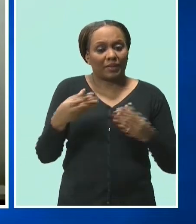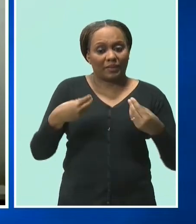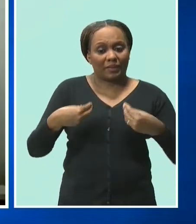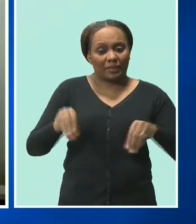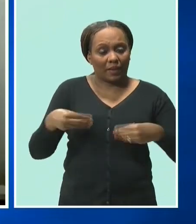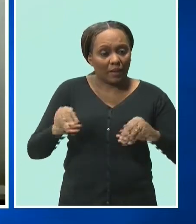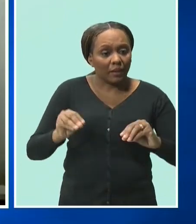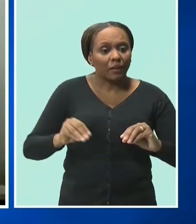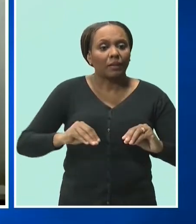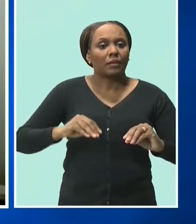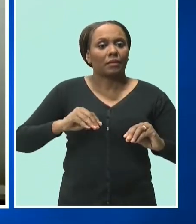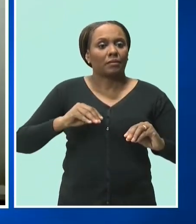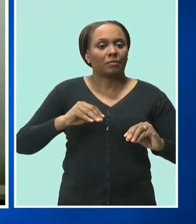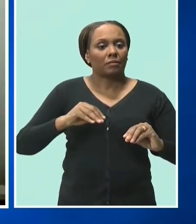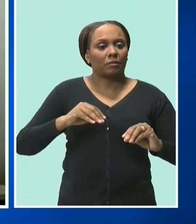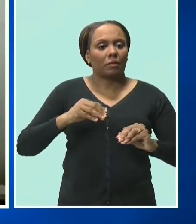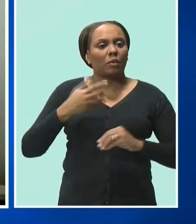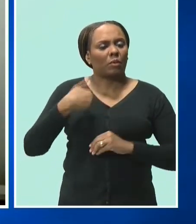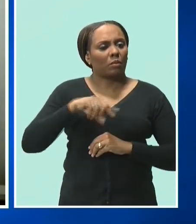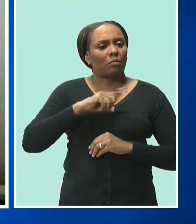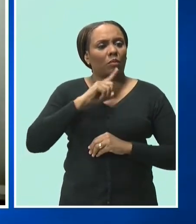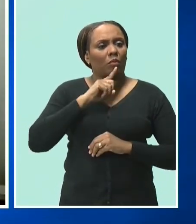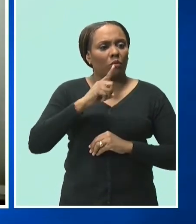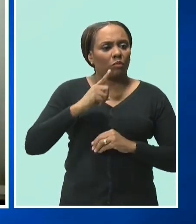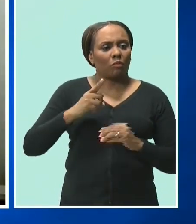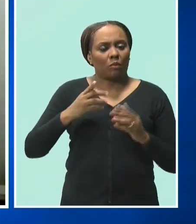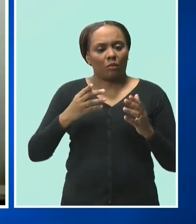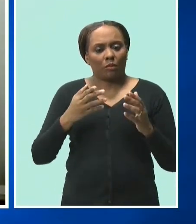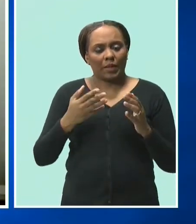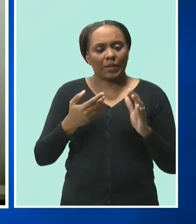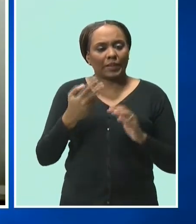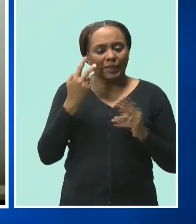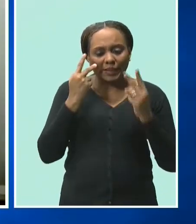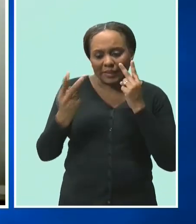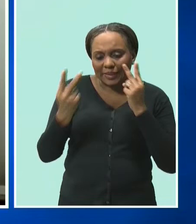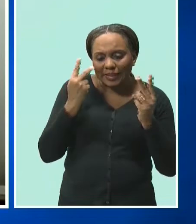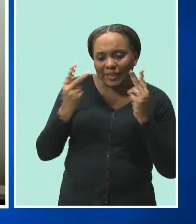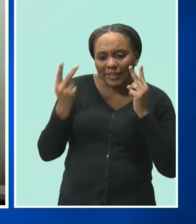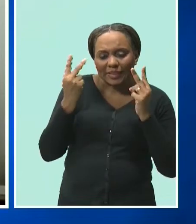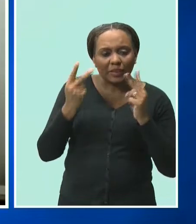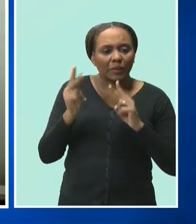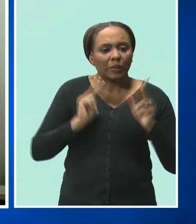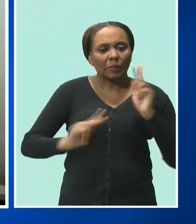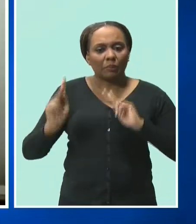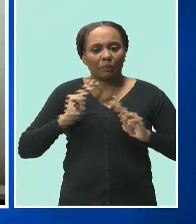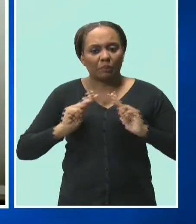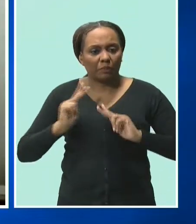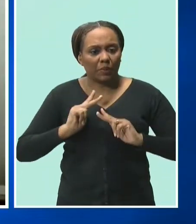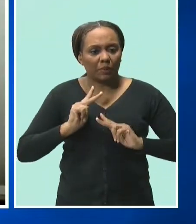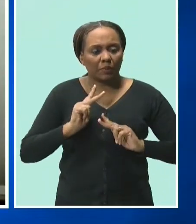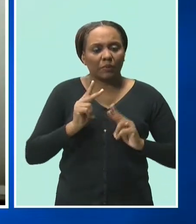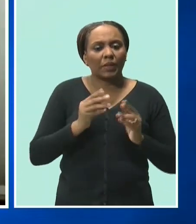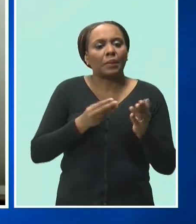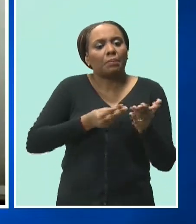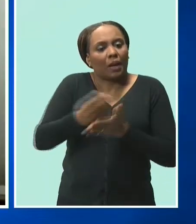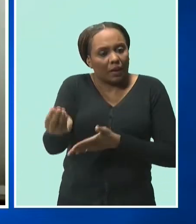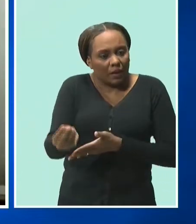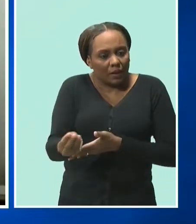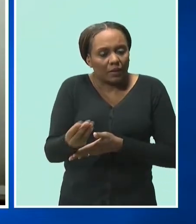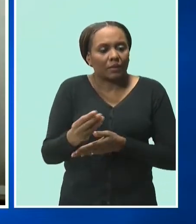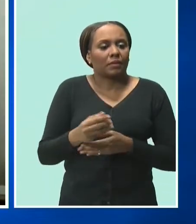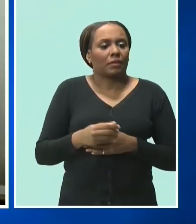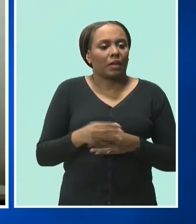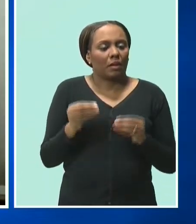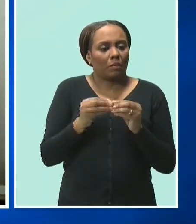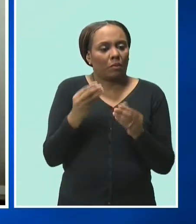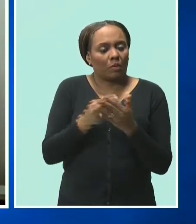add. And that's partly the psychology we've been employing in our own investments, but it is really very gratifying to see it happening with our clients who've been bringing more